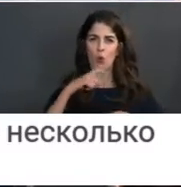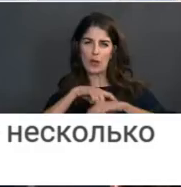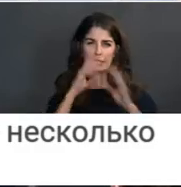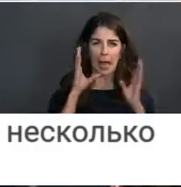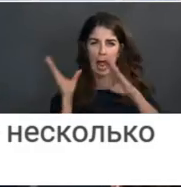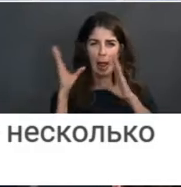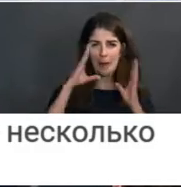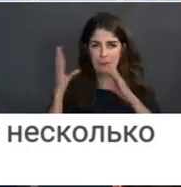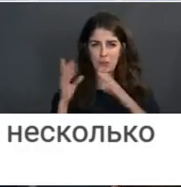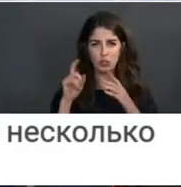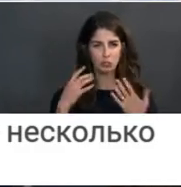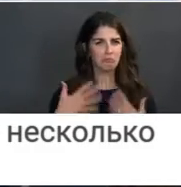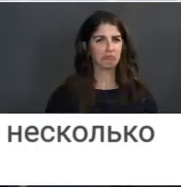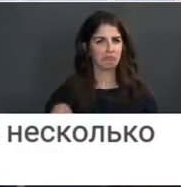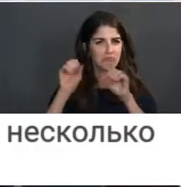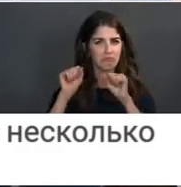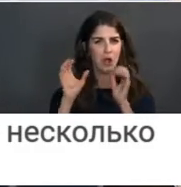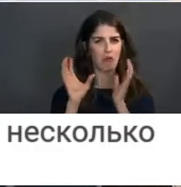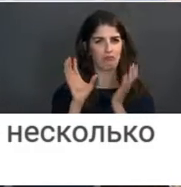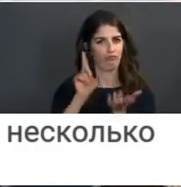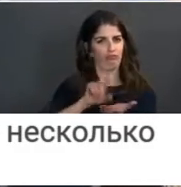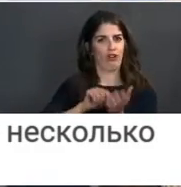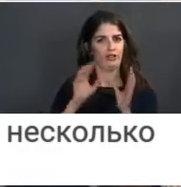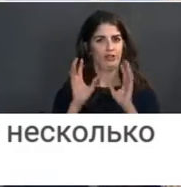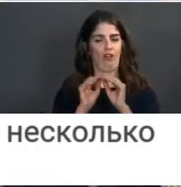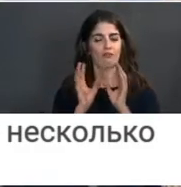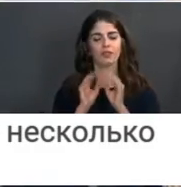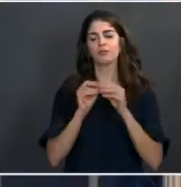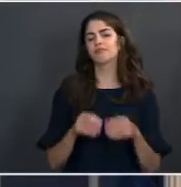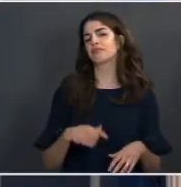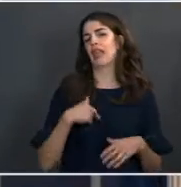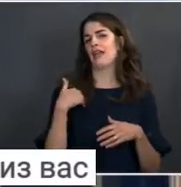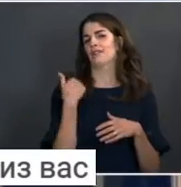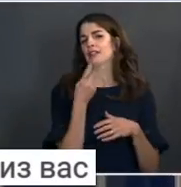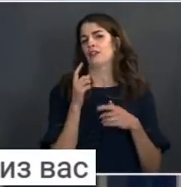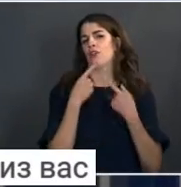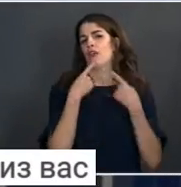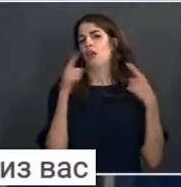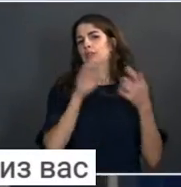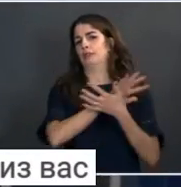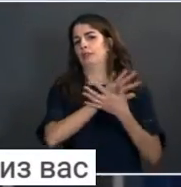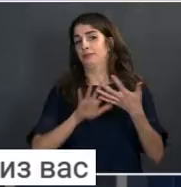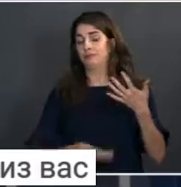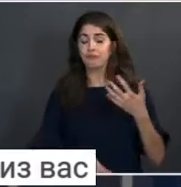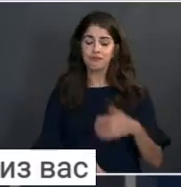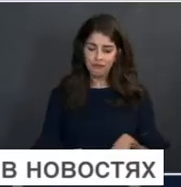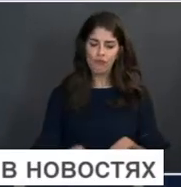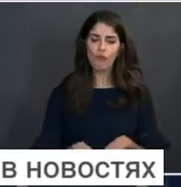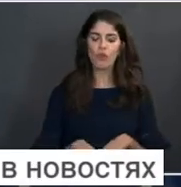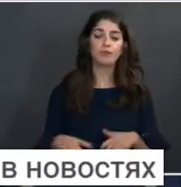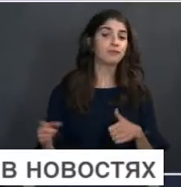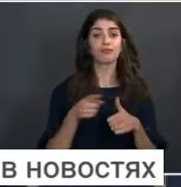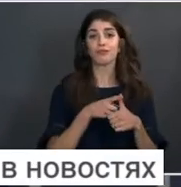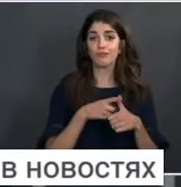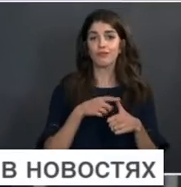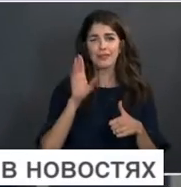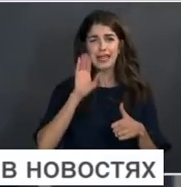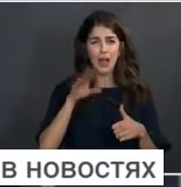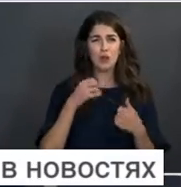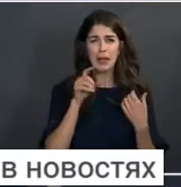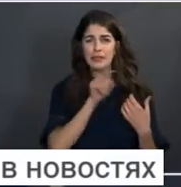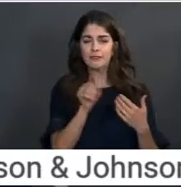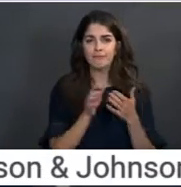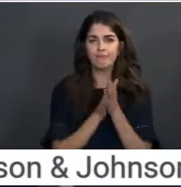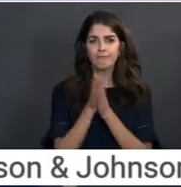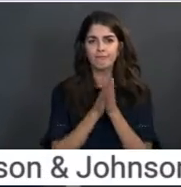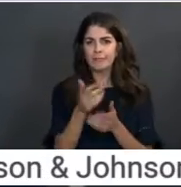Okay. I have several announcements for you today. To begin, I know many of you and the American people are interested